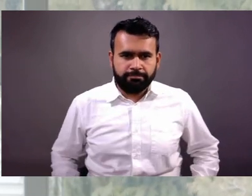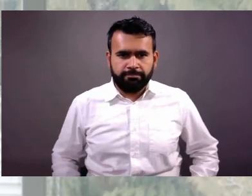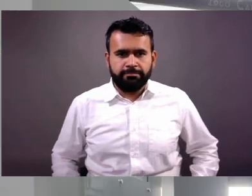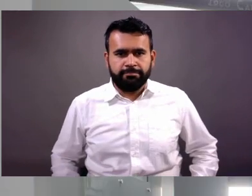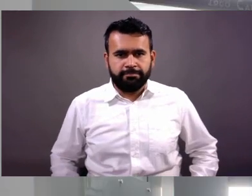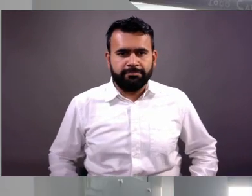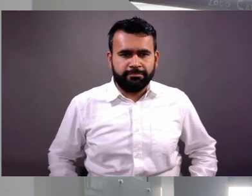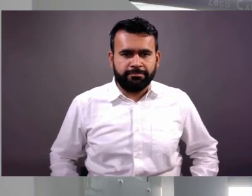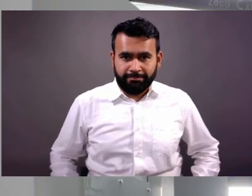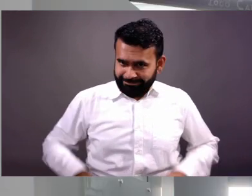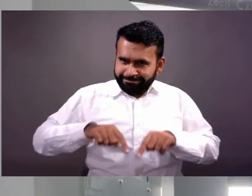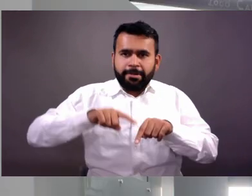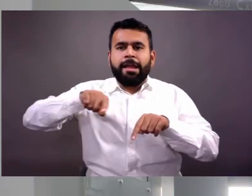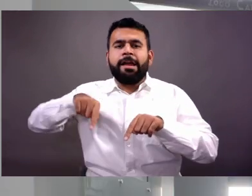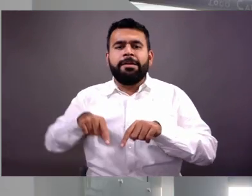Now add the legs in.